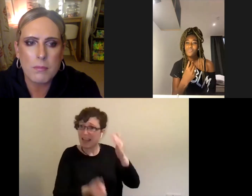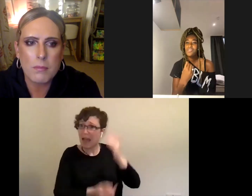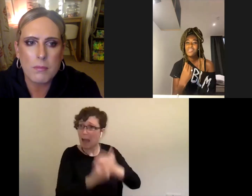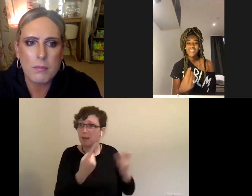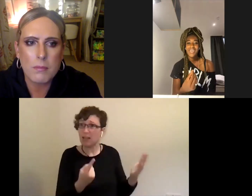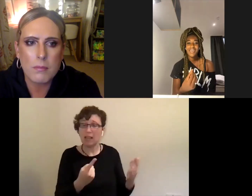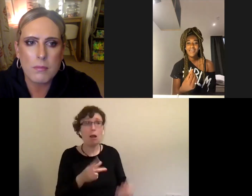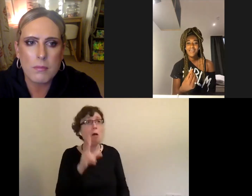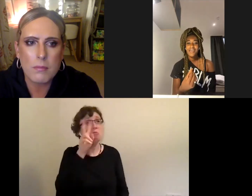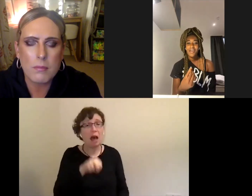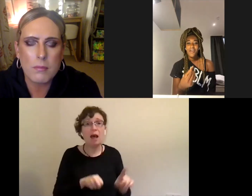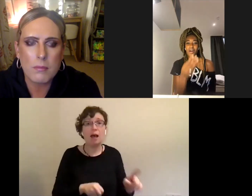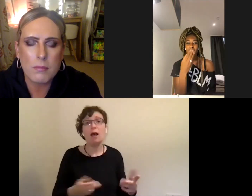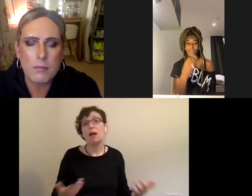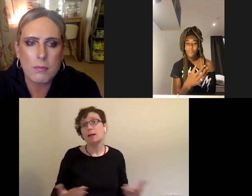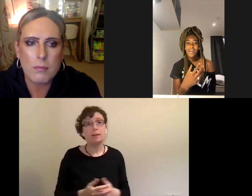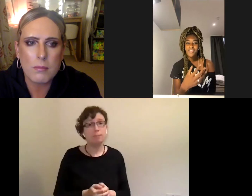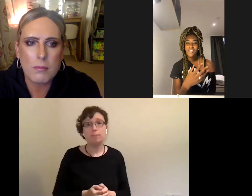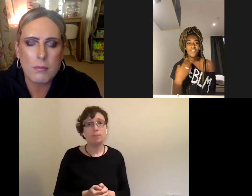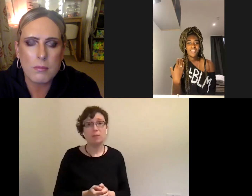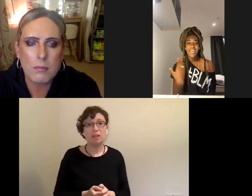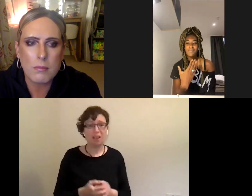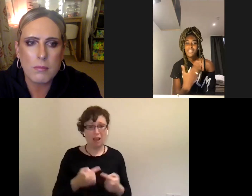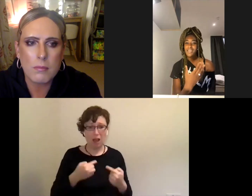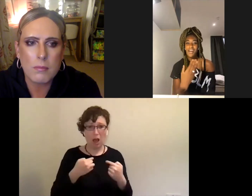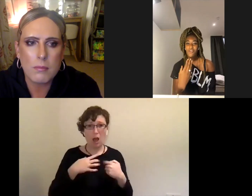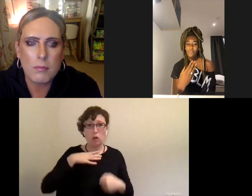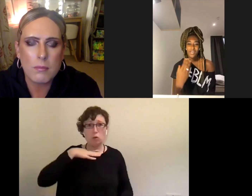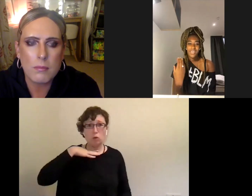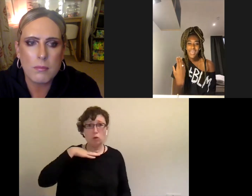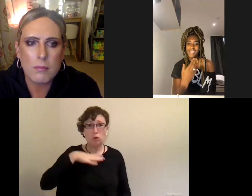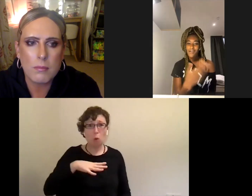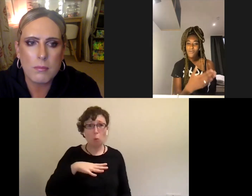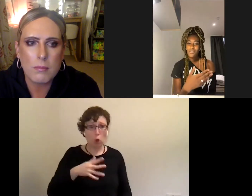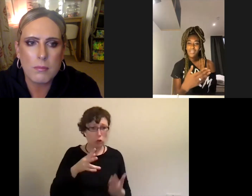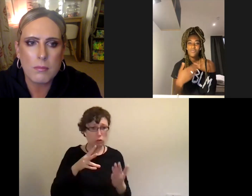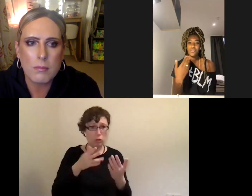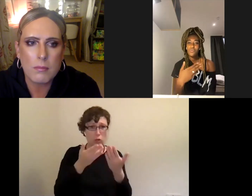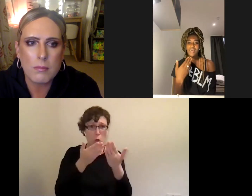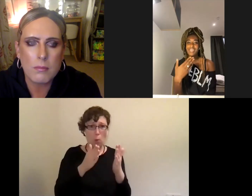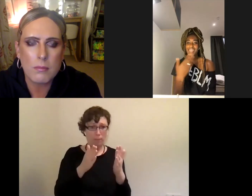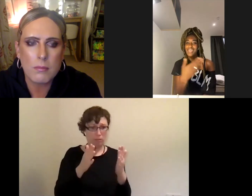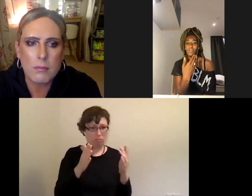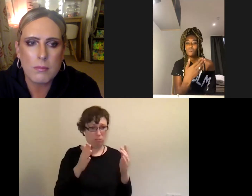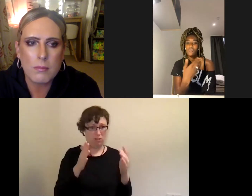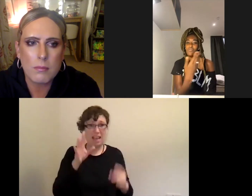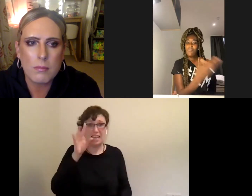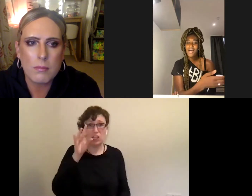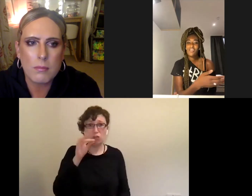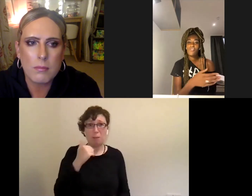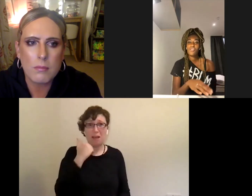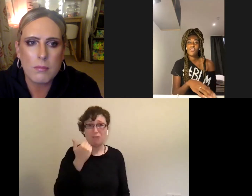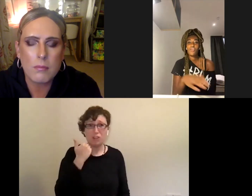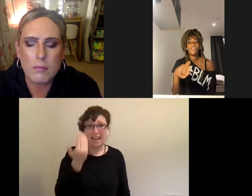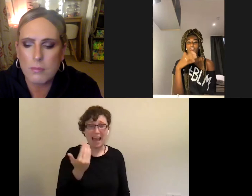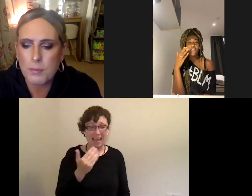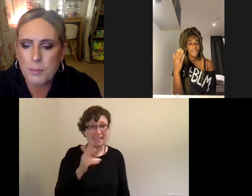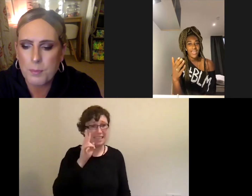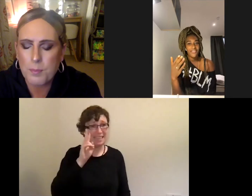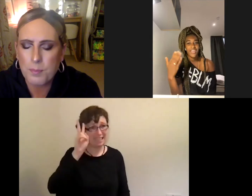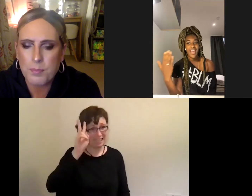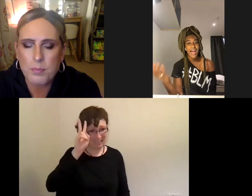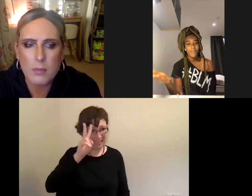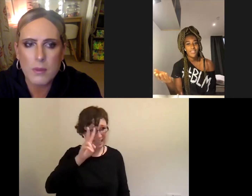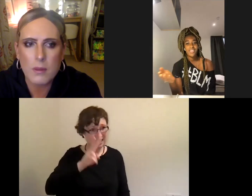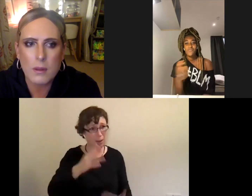I want to see another person of the same skin color of me get killed? Do we need a constant reminder just so that you don't